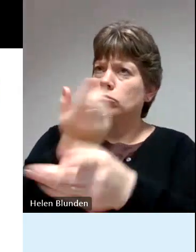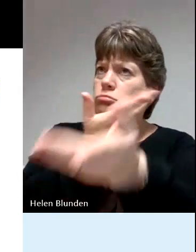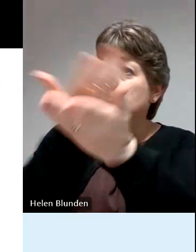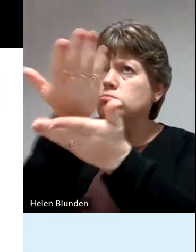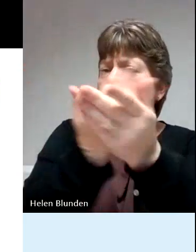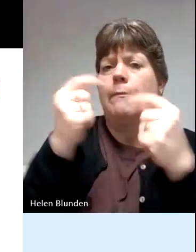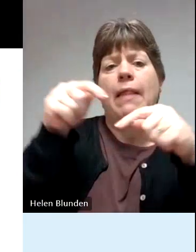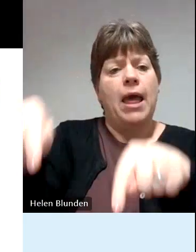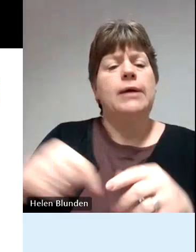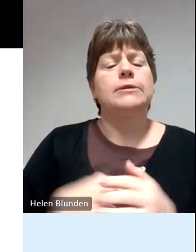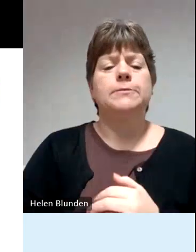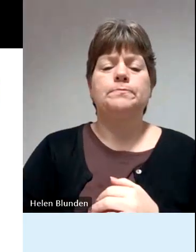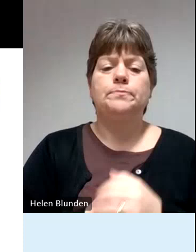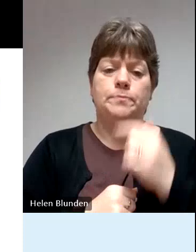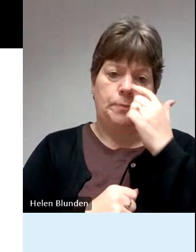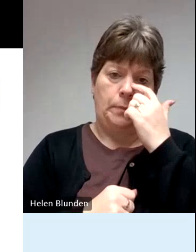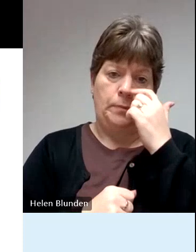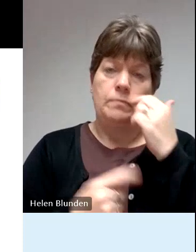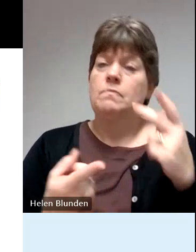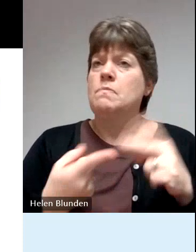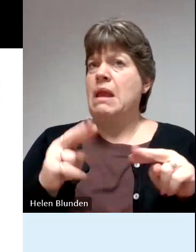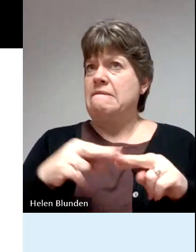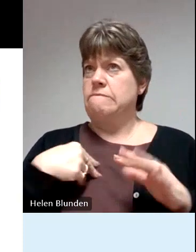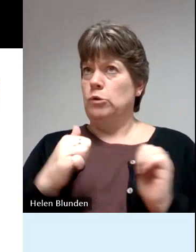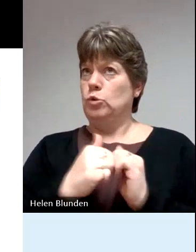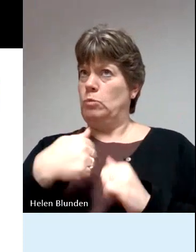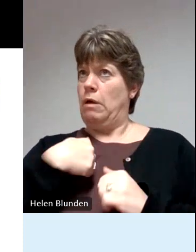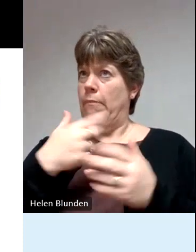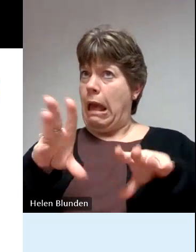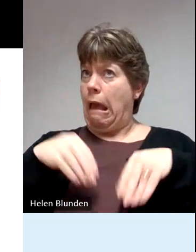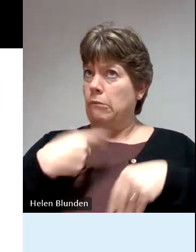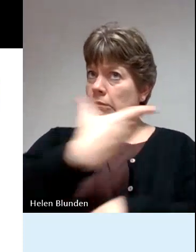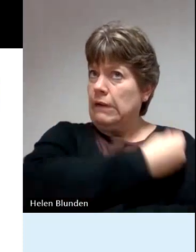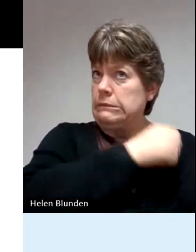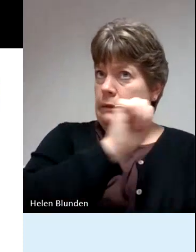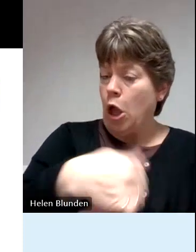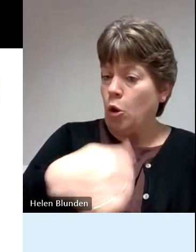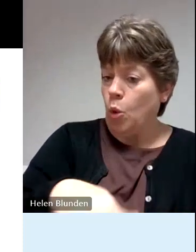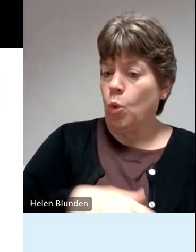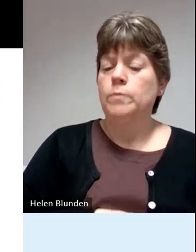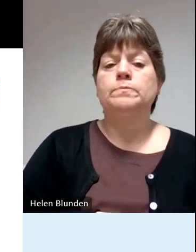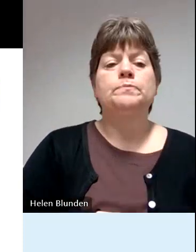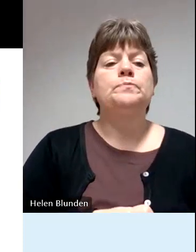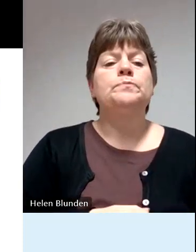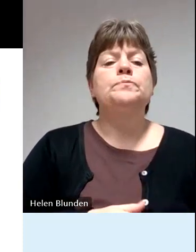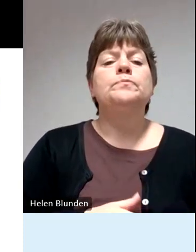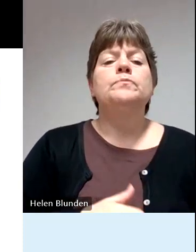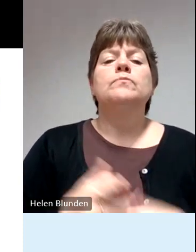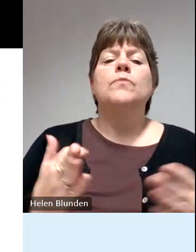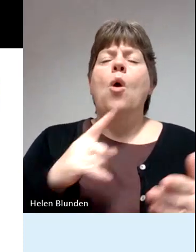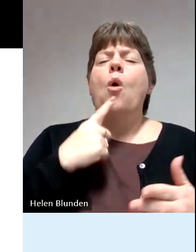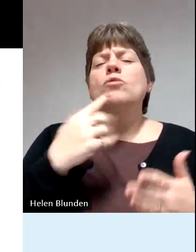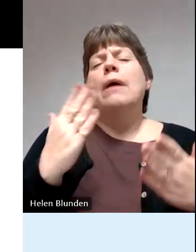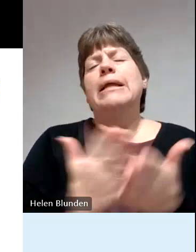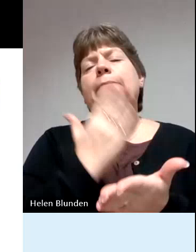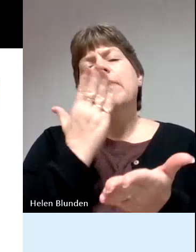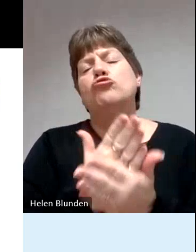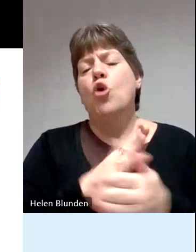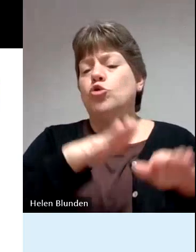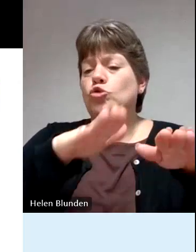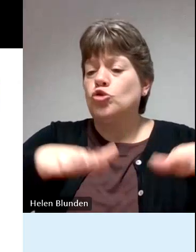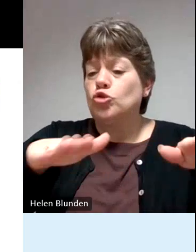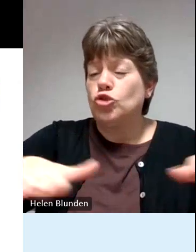guidance around whether a vaccine is suitable for you or not. Please ensure that children